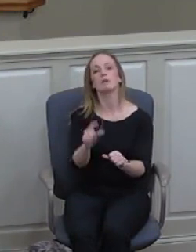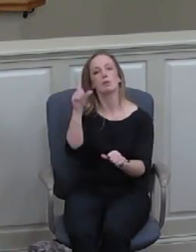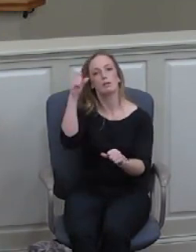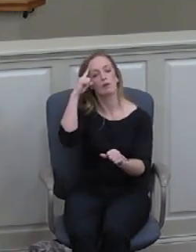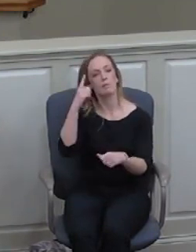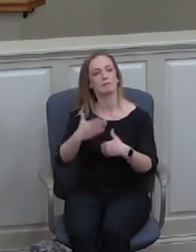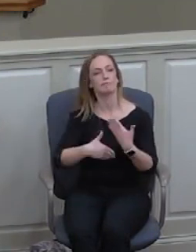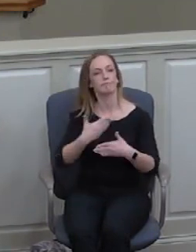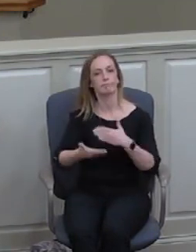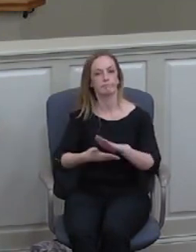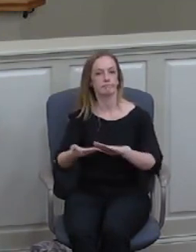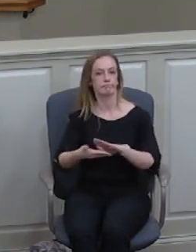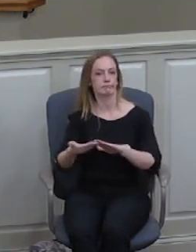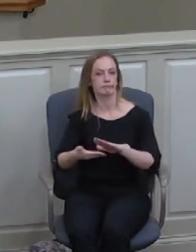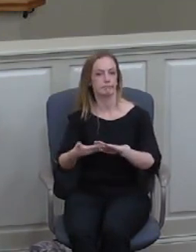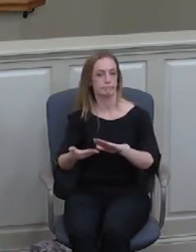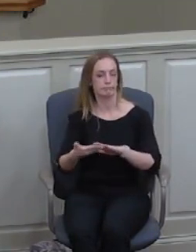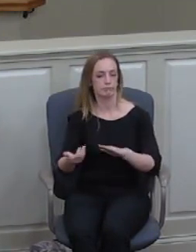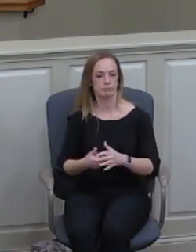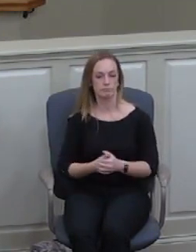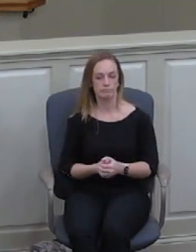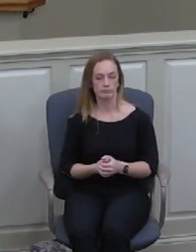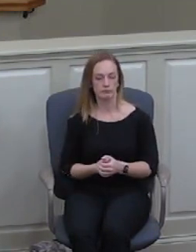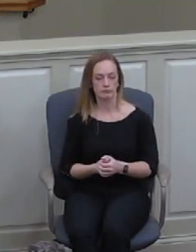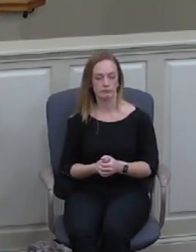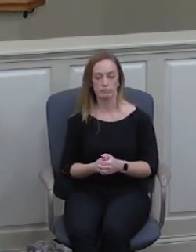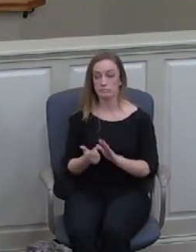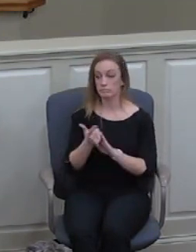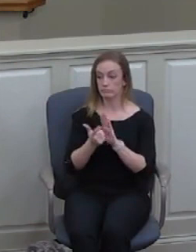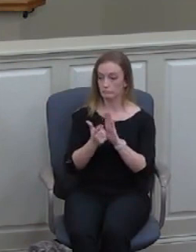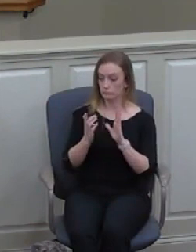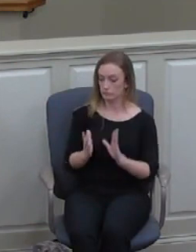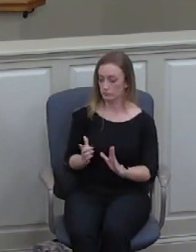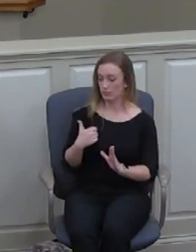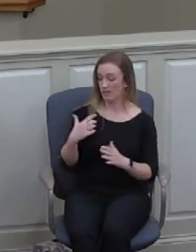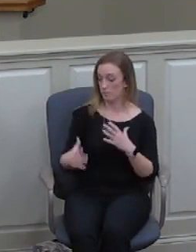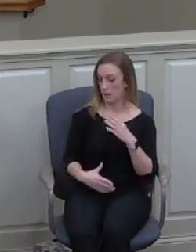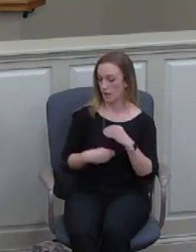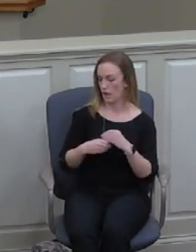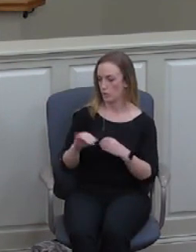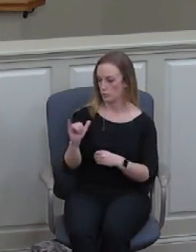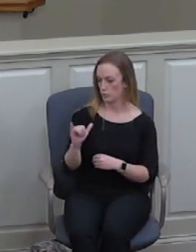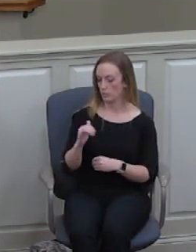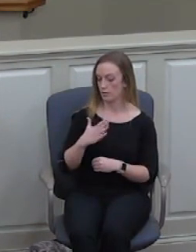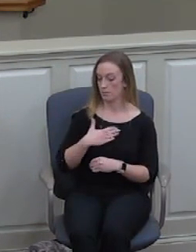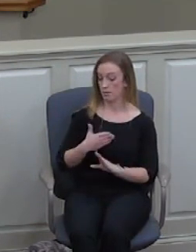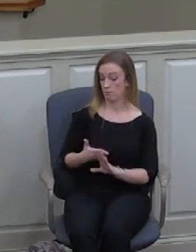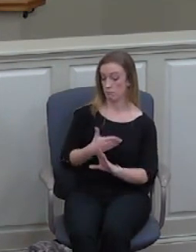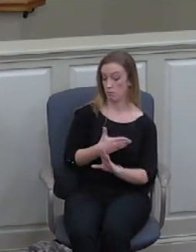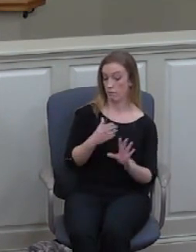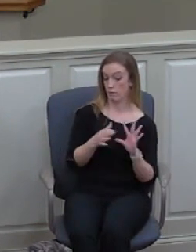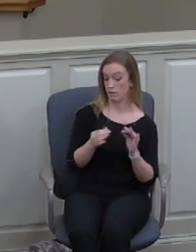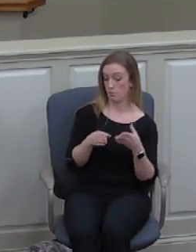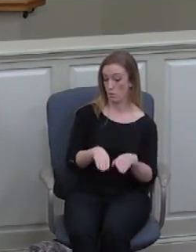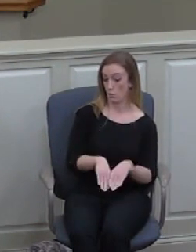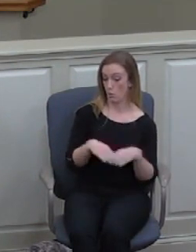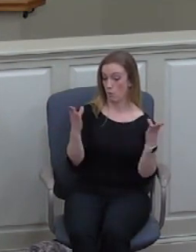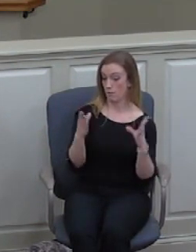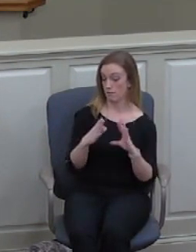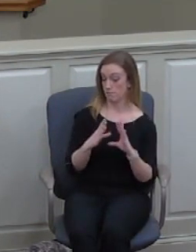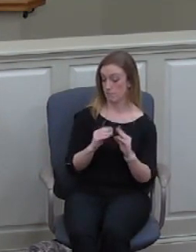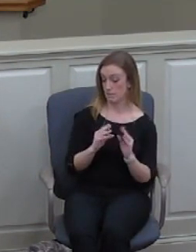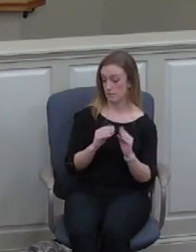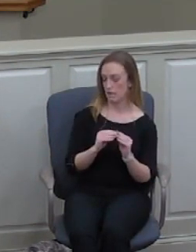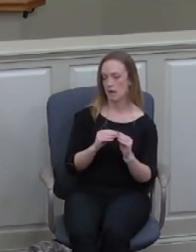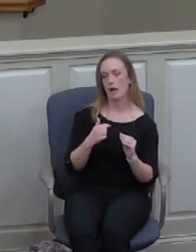operation. Thank you. And Mayor, to that, I would only add this, that to my earlier comments about open meetings and things of that nature, I